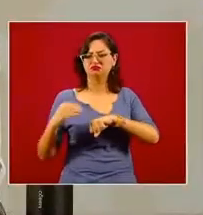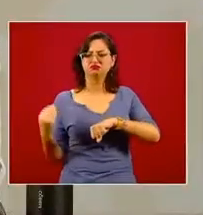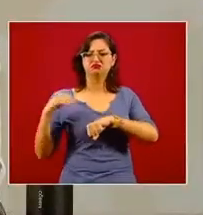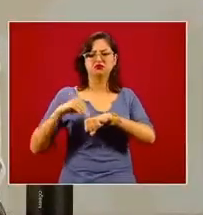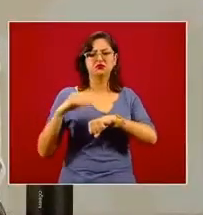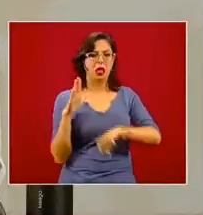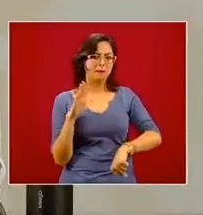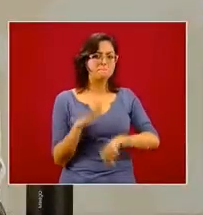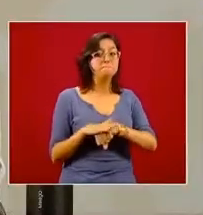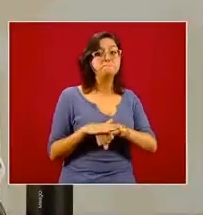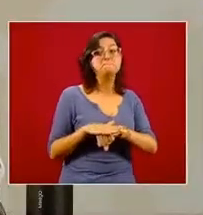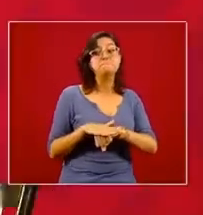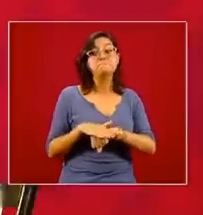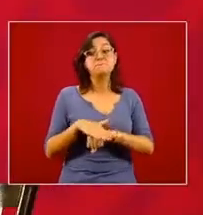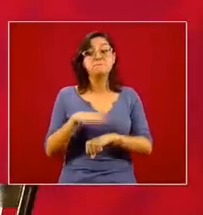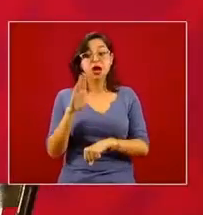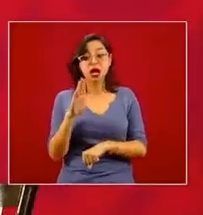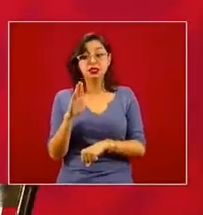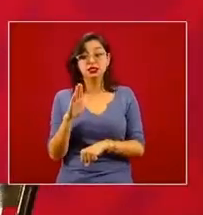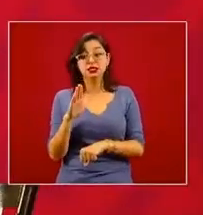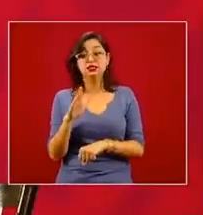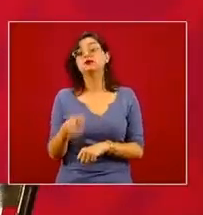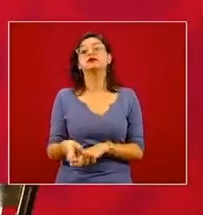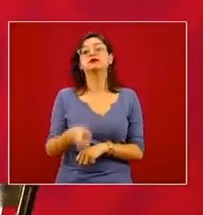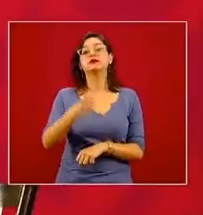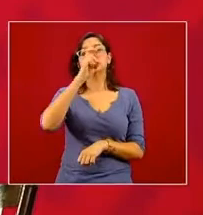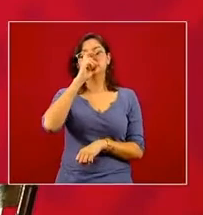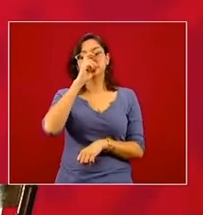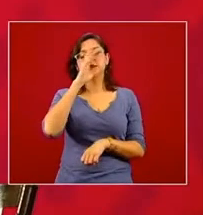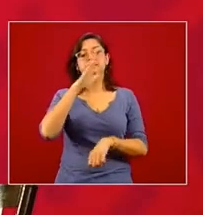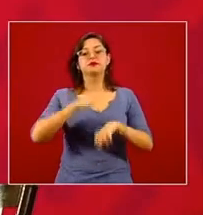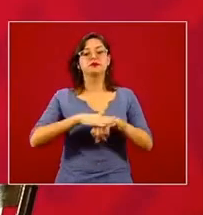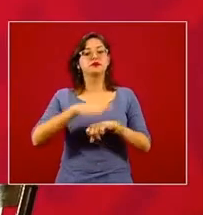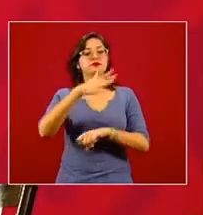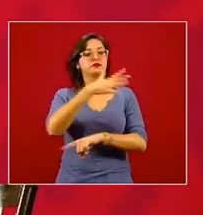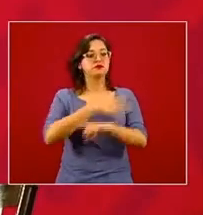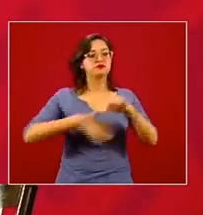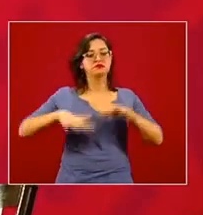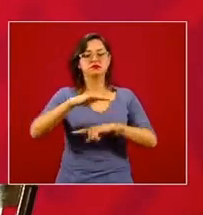I mean, states can, of course, make some modifications considering